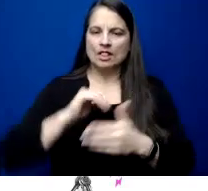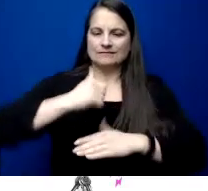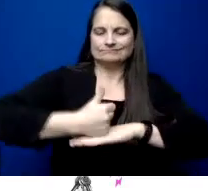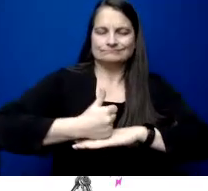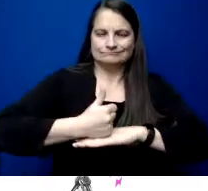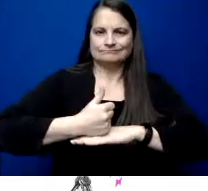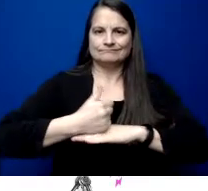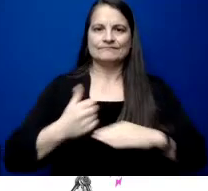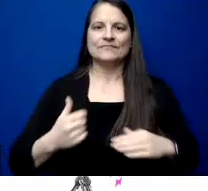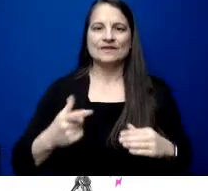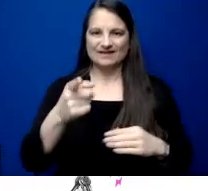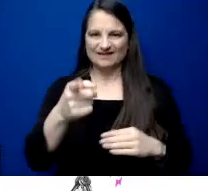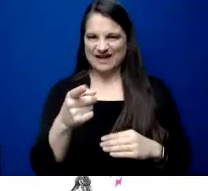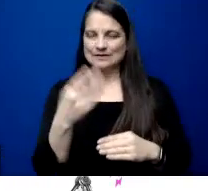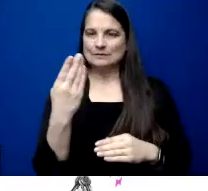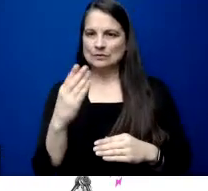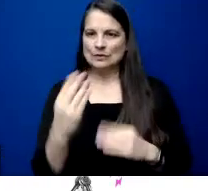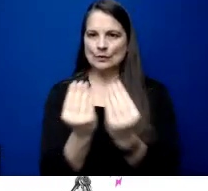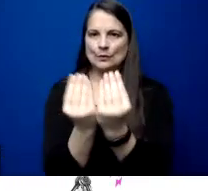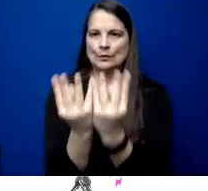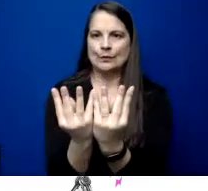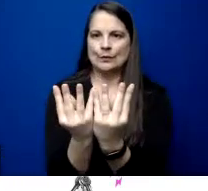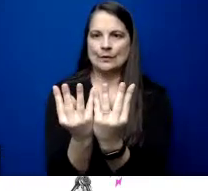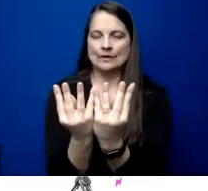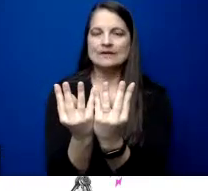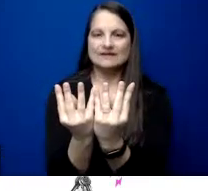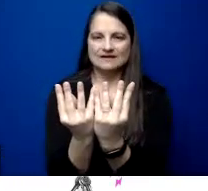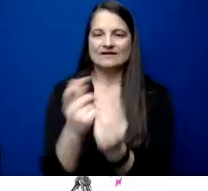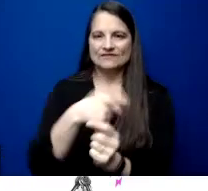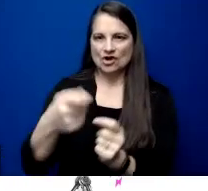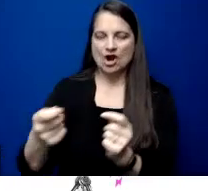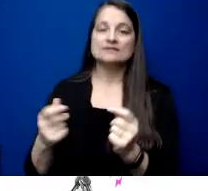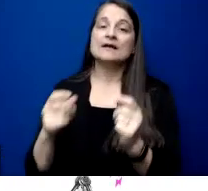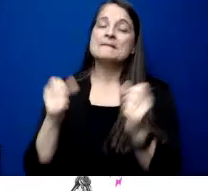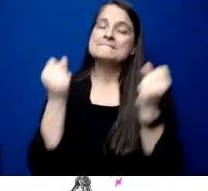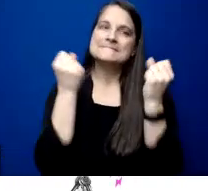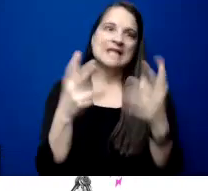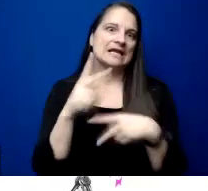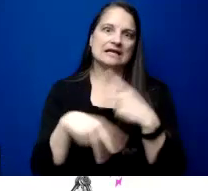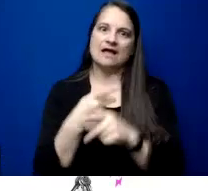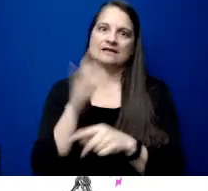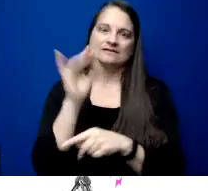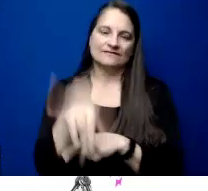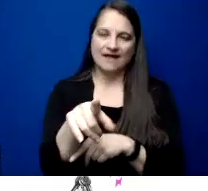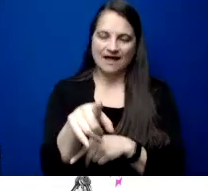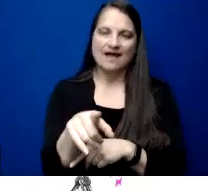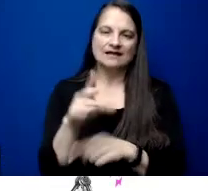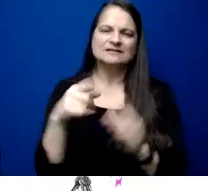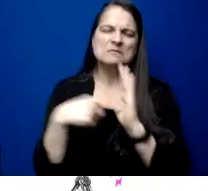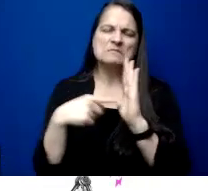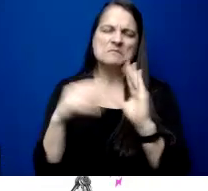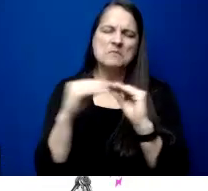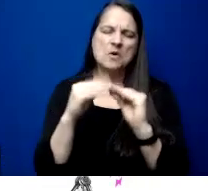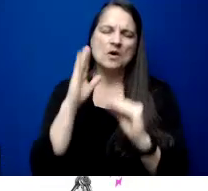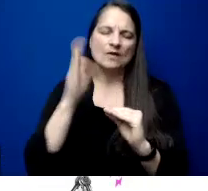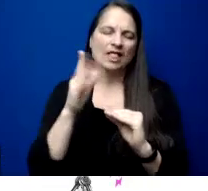we have on this slide these blue plastic card holders. There are a number of different versions of these, and we'll talk a little bit more and give some more examples in a little